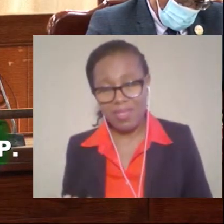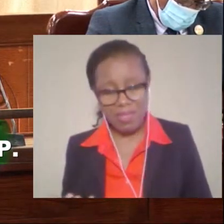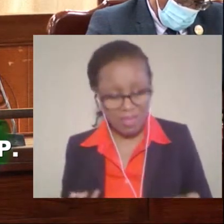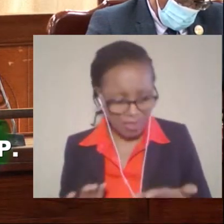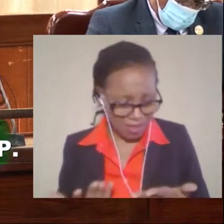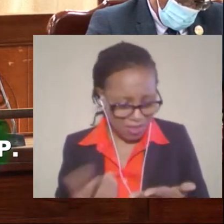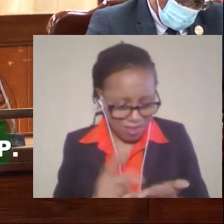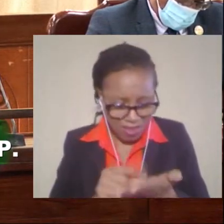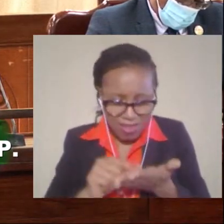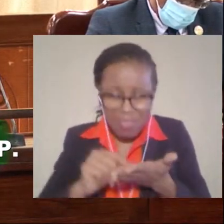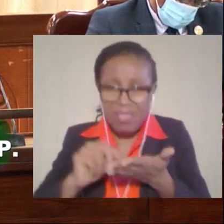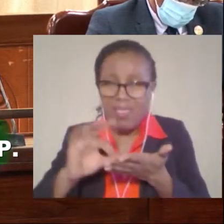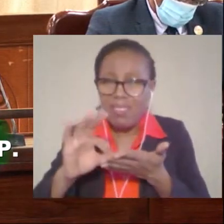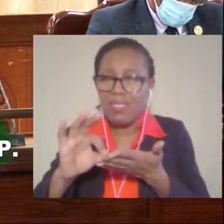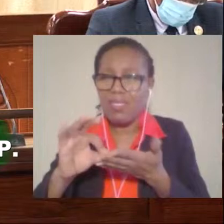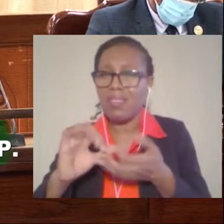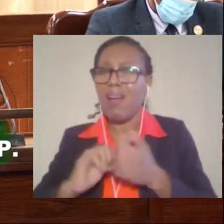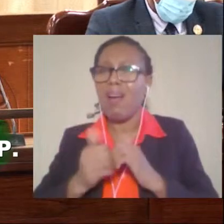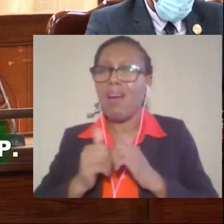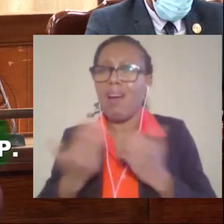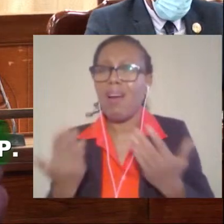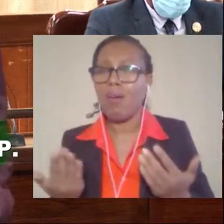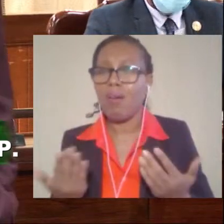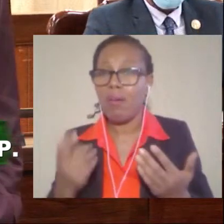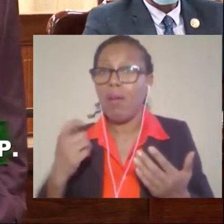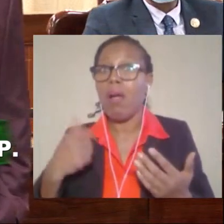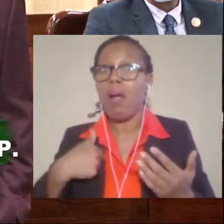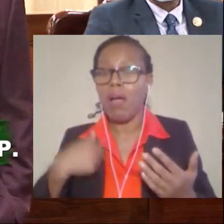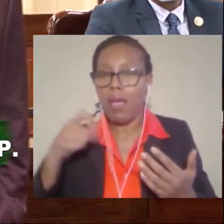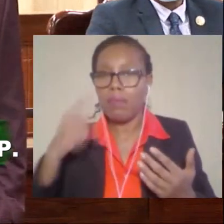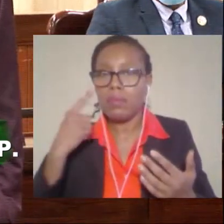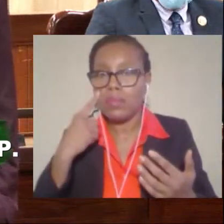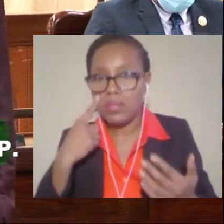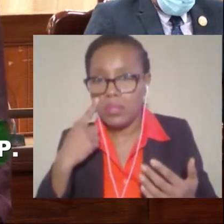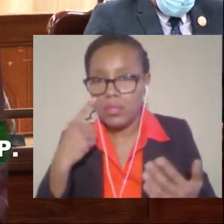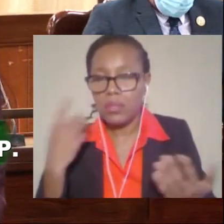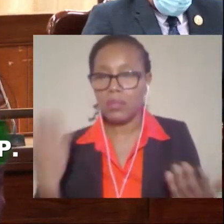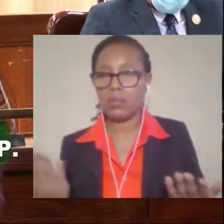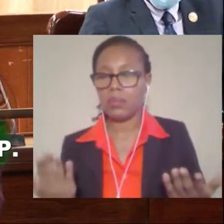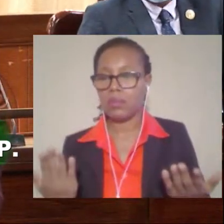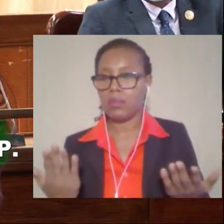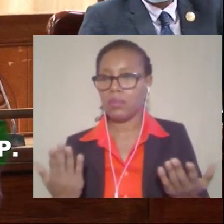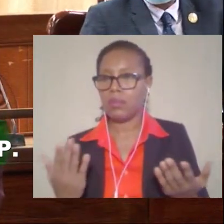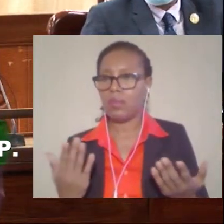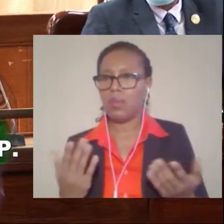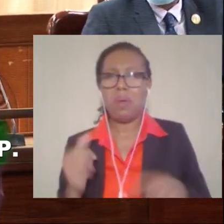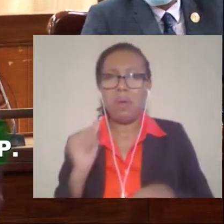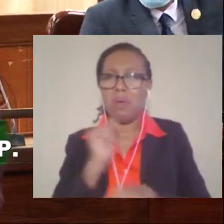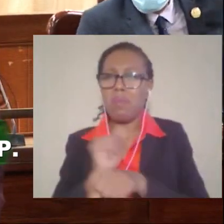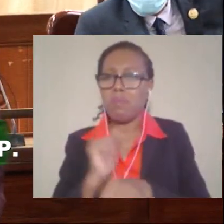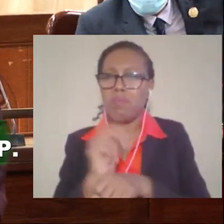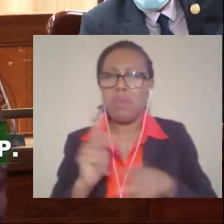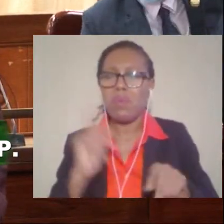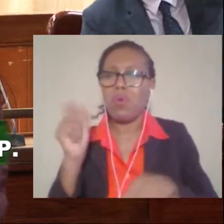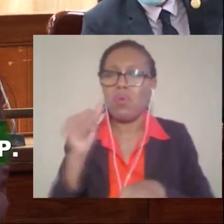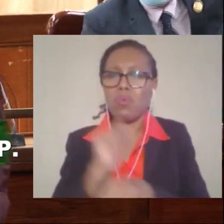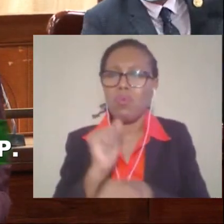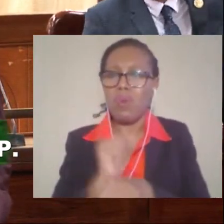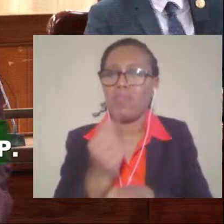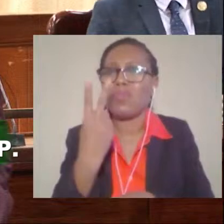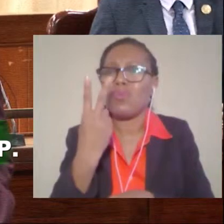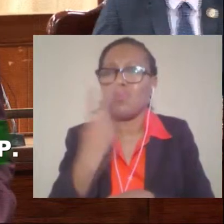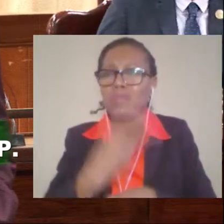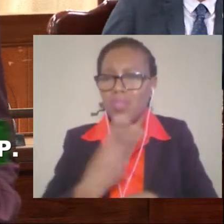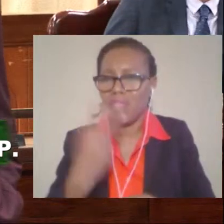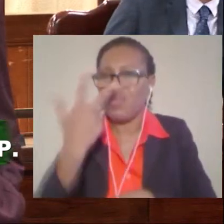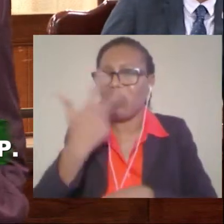counting. You know, we can put people back to work for 2 days and 3 days and count them among the employed.